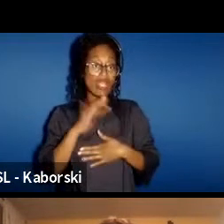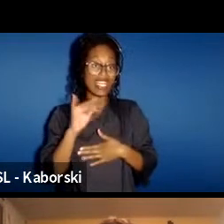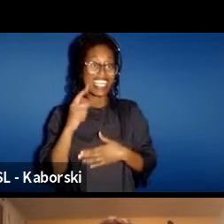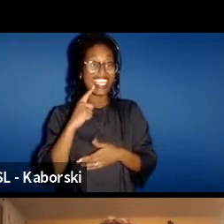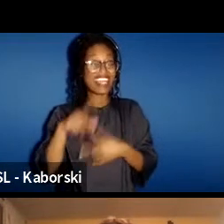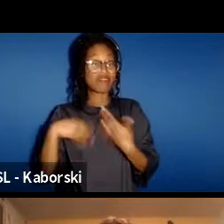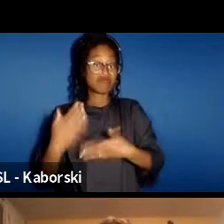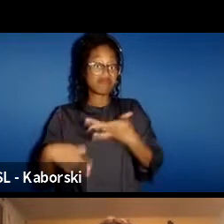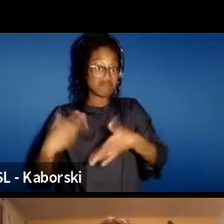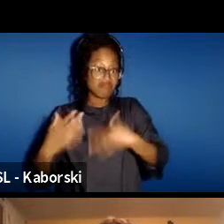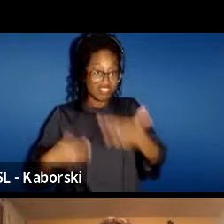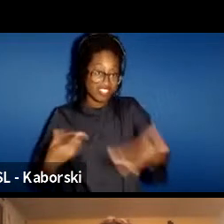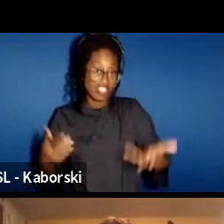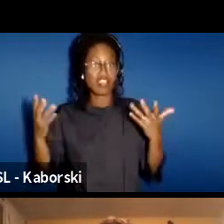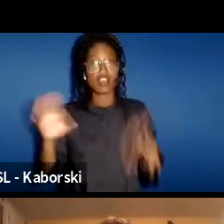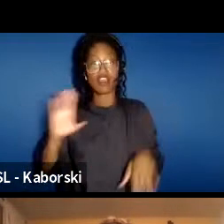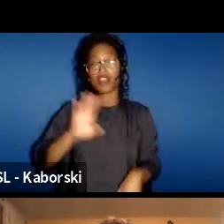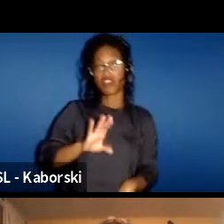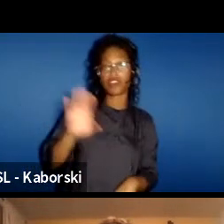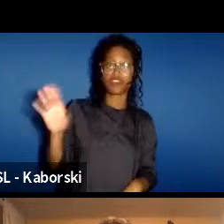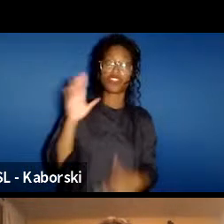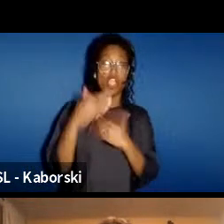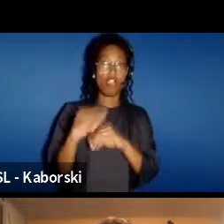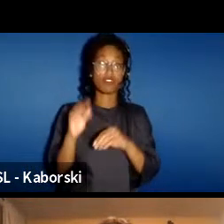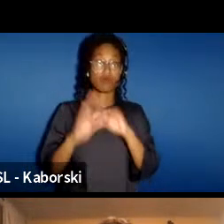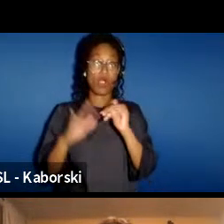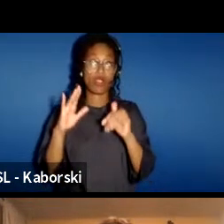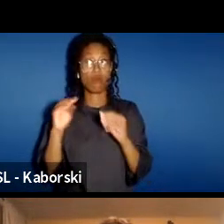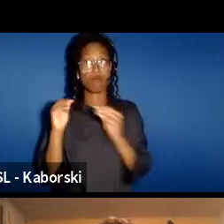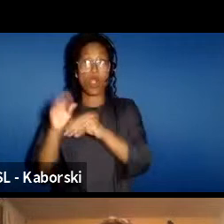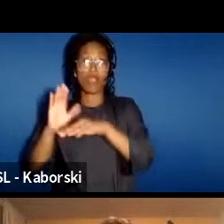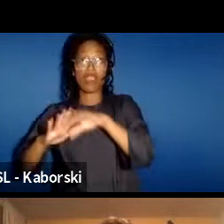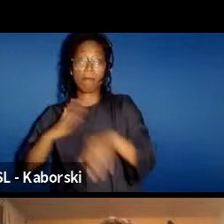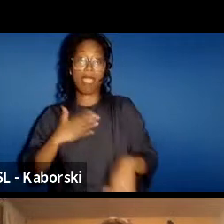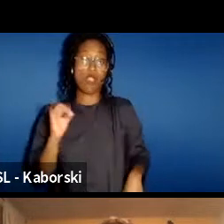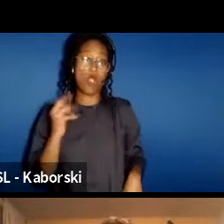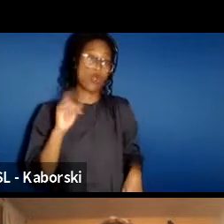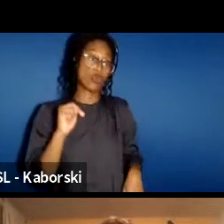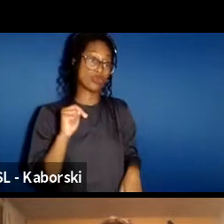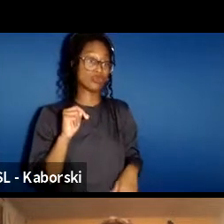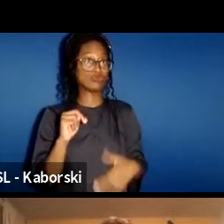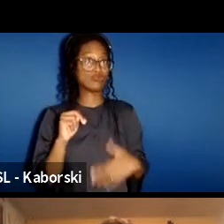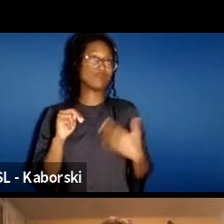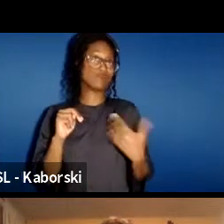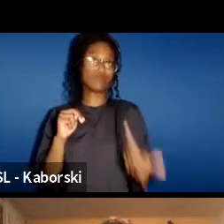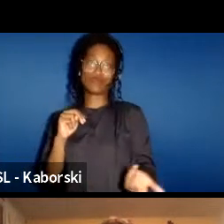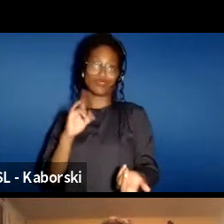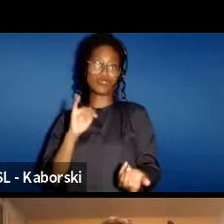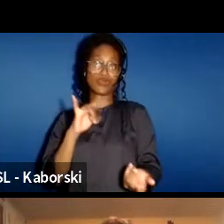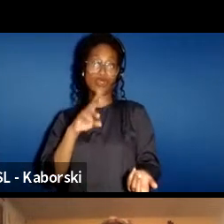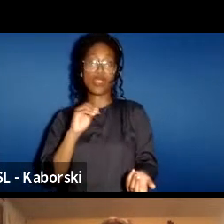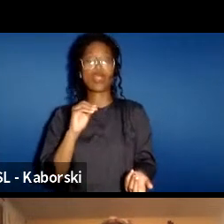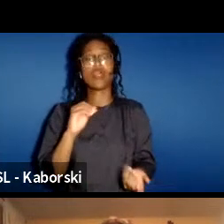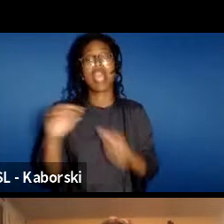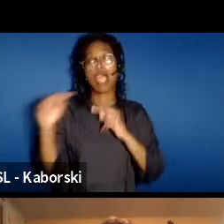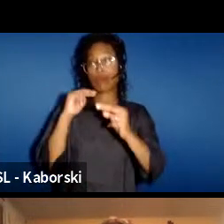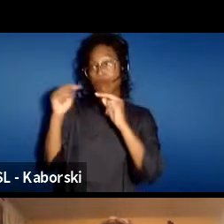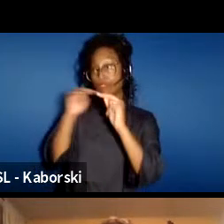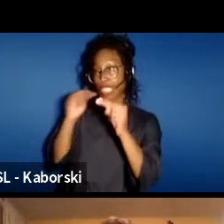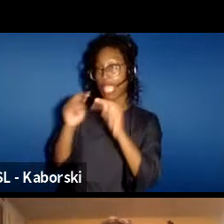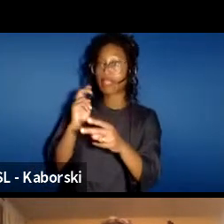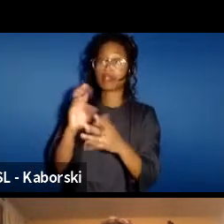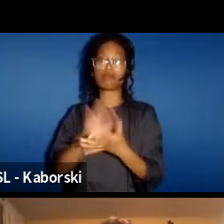to the point where I was at their offices more than I was at my own studio. So I, renegotiated, started there full time, and